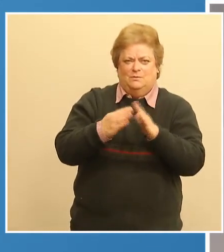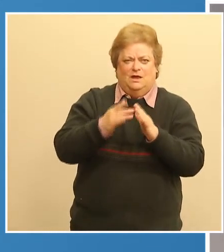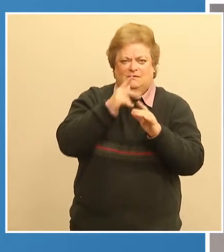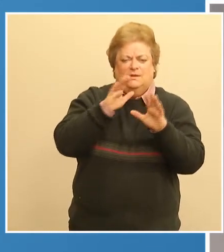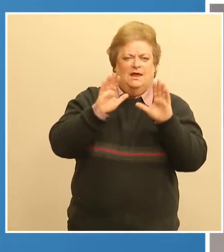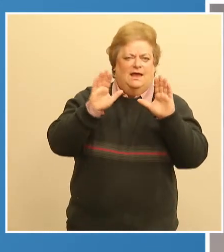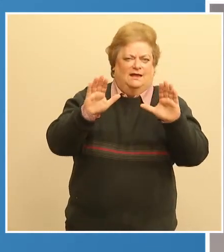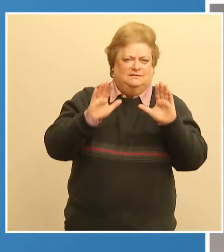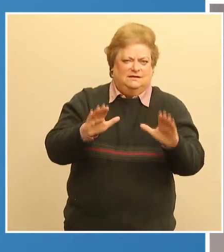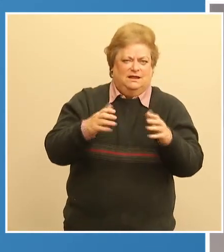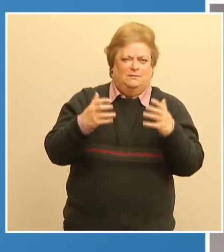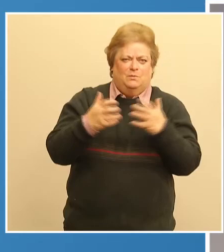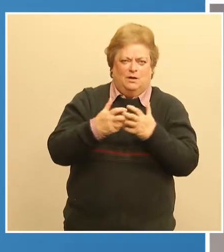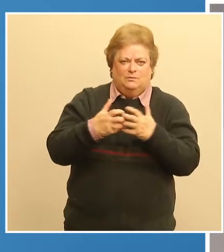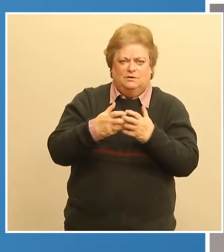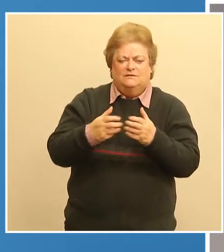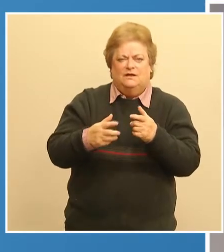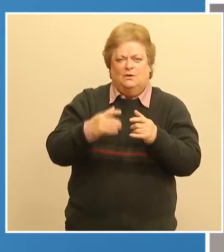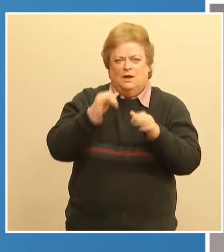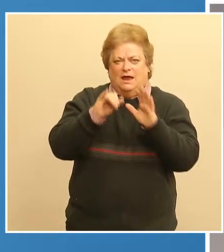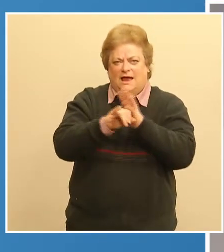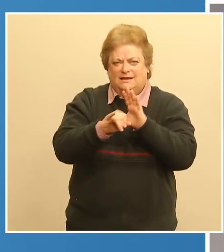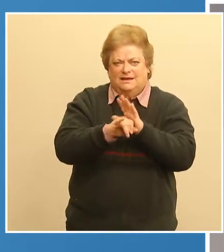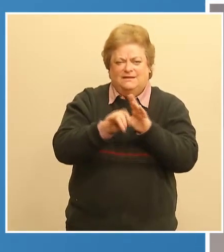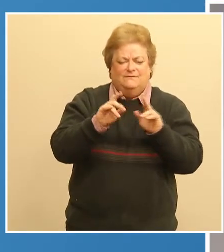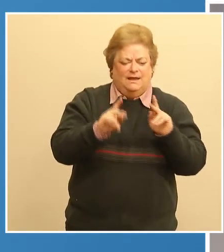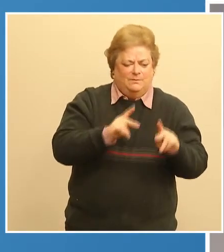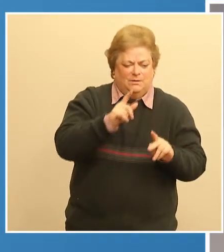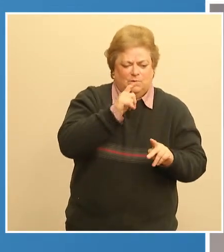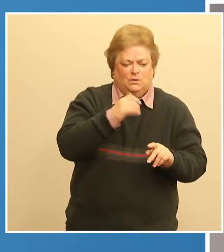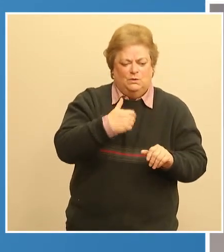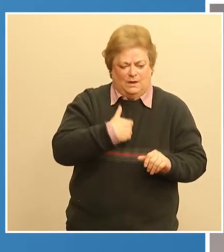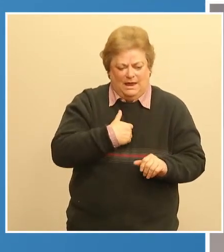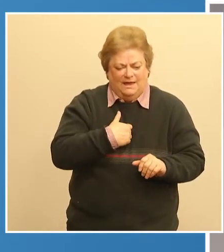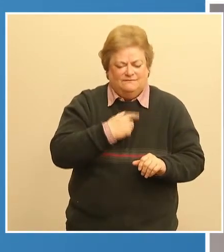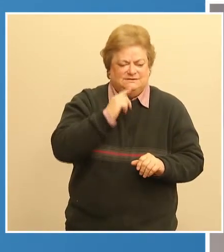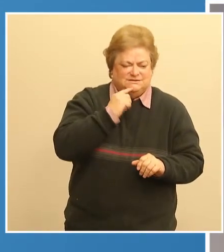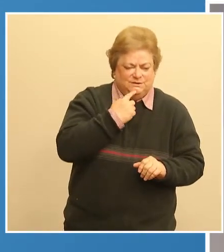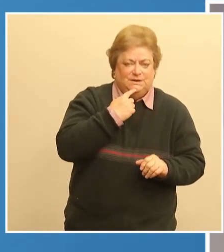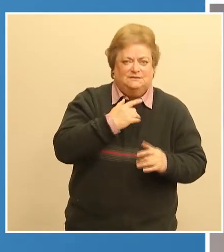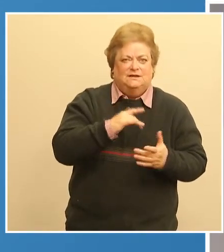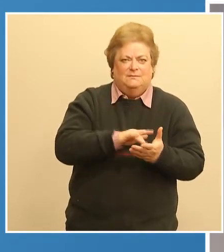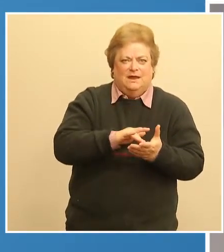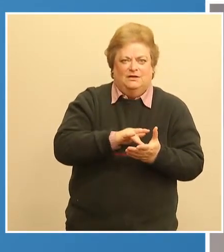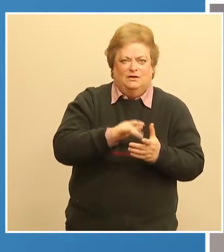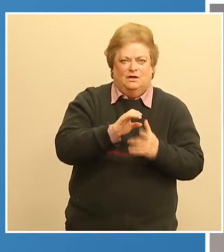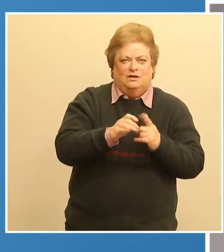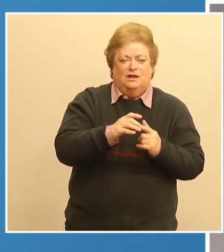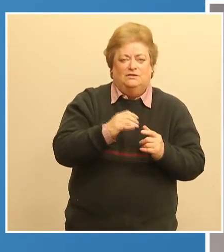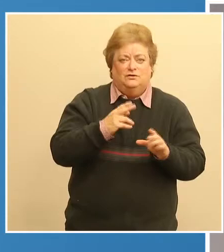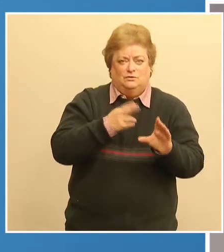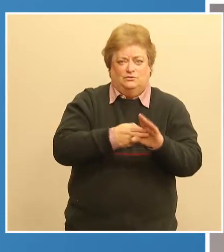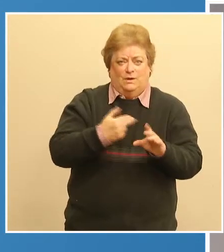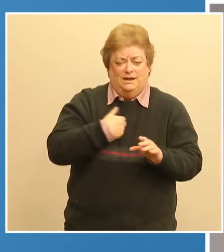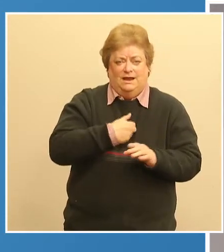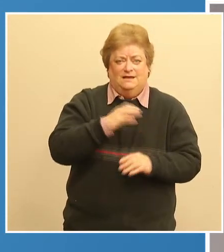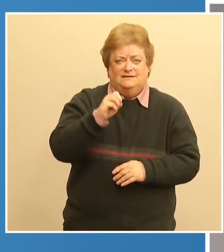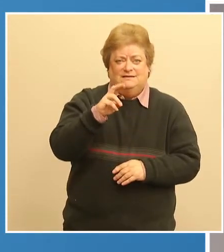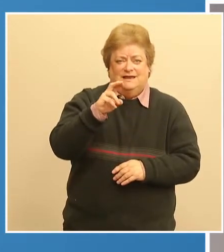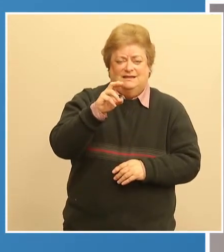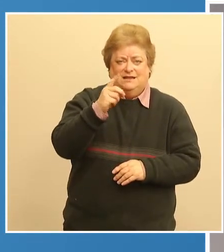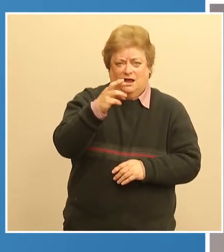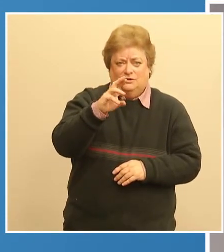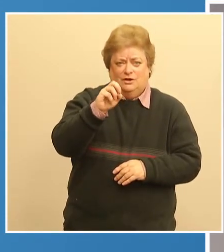excellent partners in identifying patients with serious medical conditions. Joining us today by Zoom is Dr.